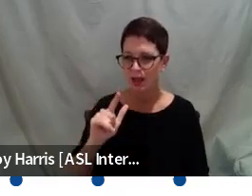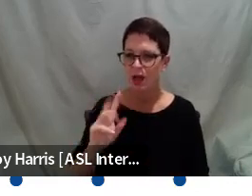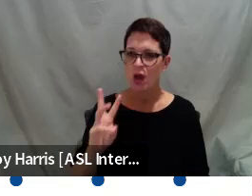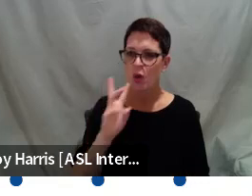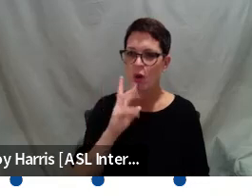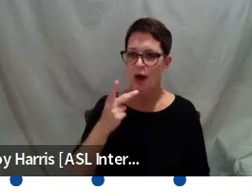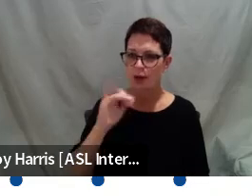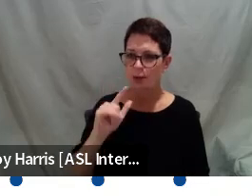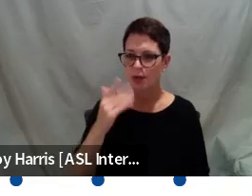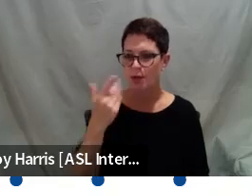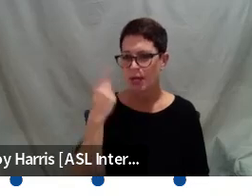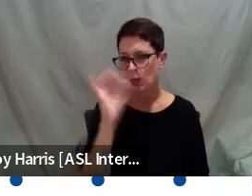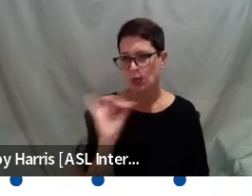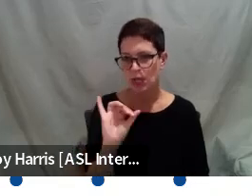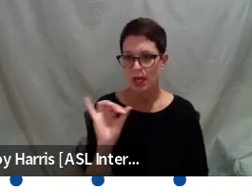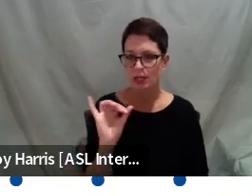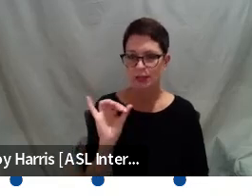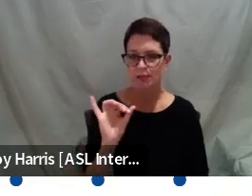might look like